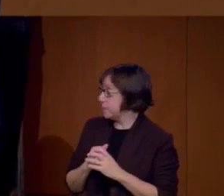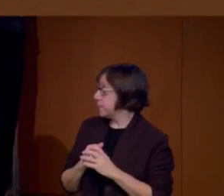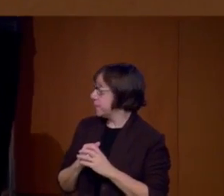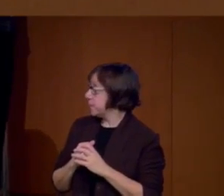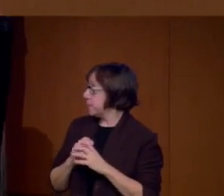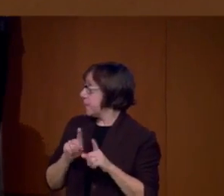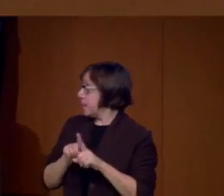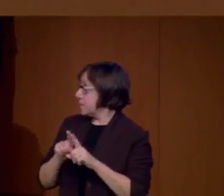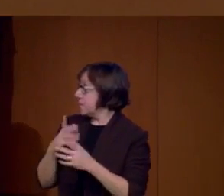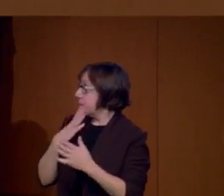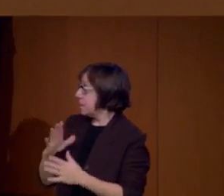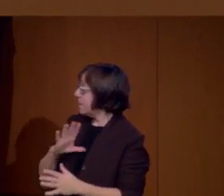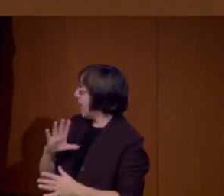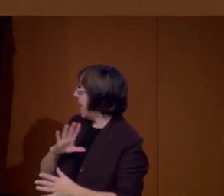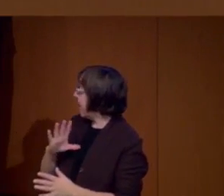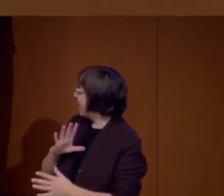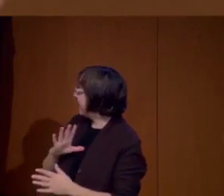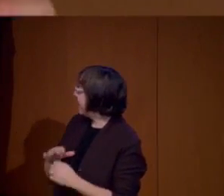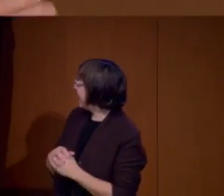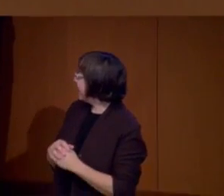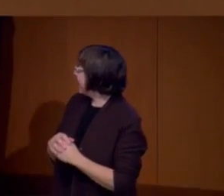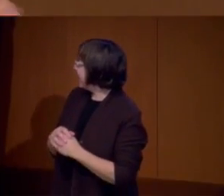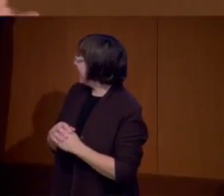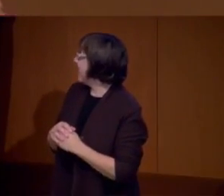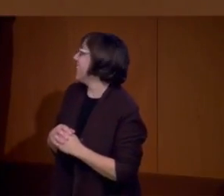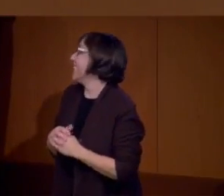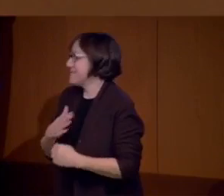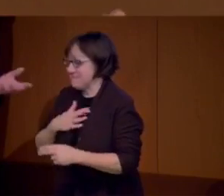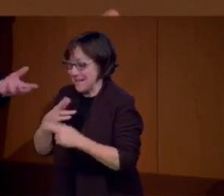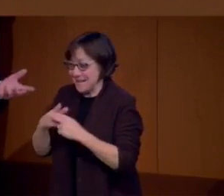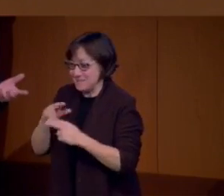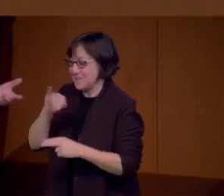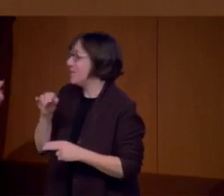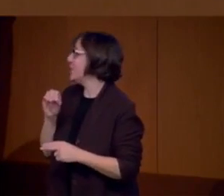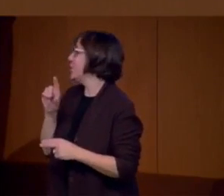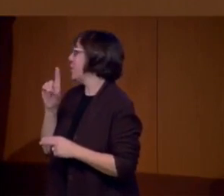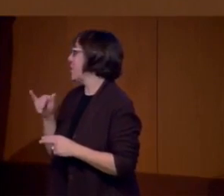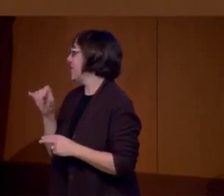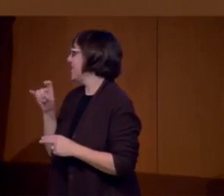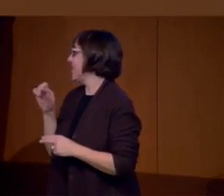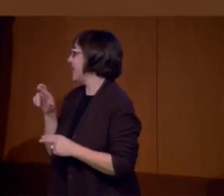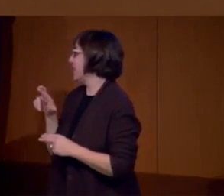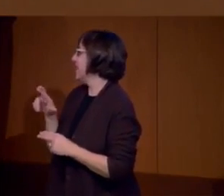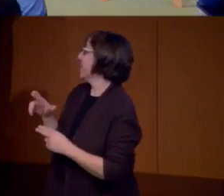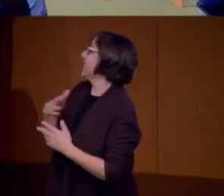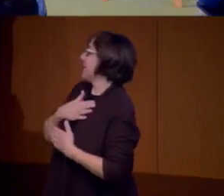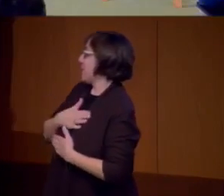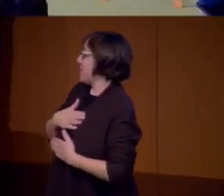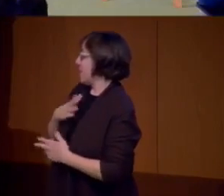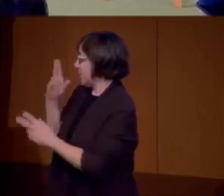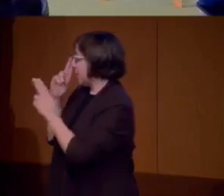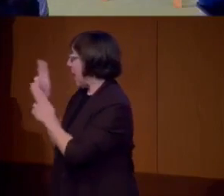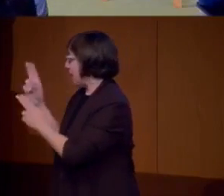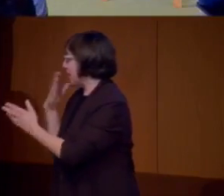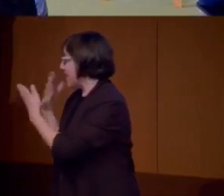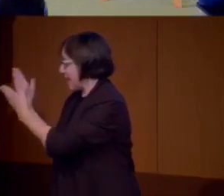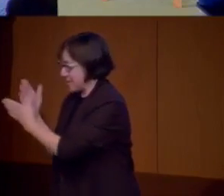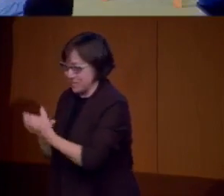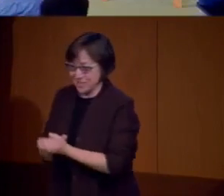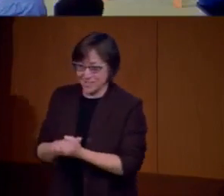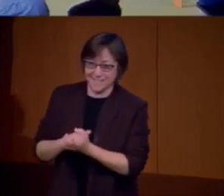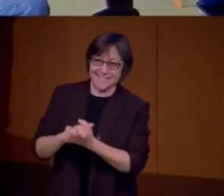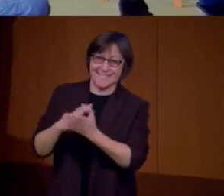I also want to thank my interpreter, whose name is... My name is Jody. Oh, Jody. Thank you.